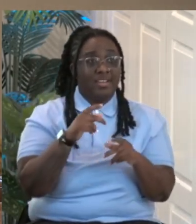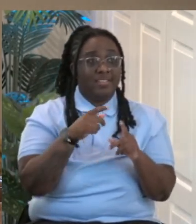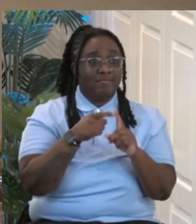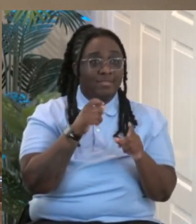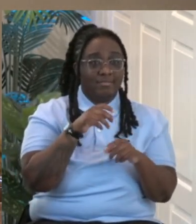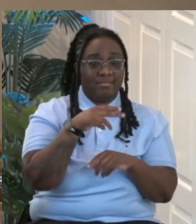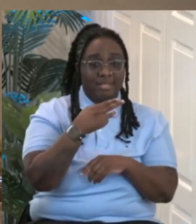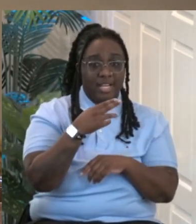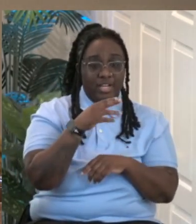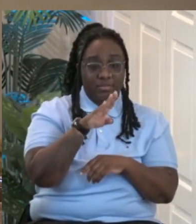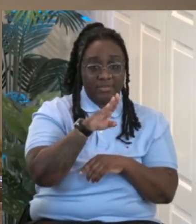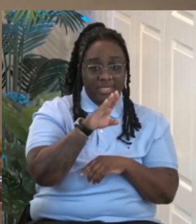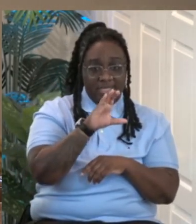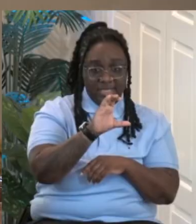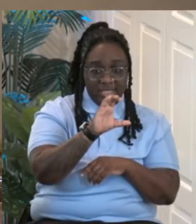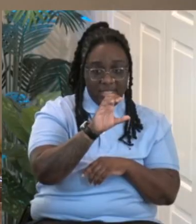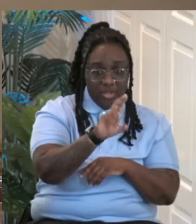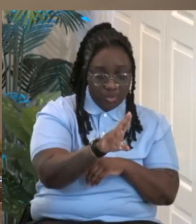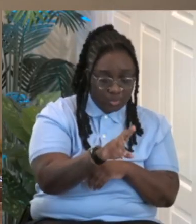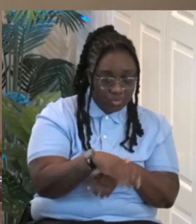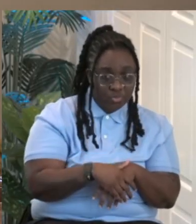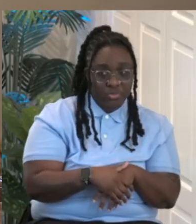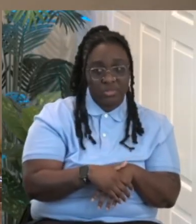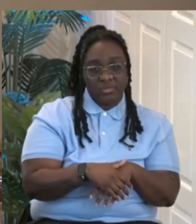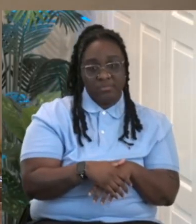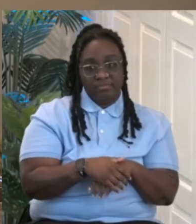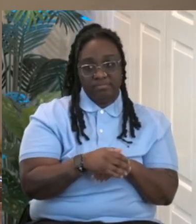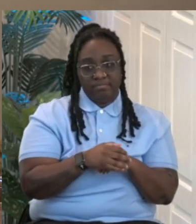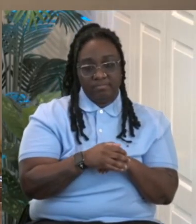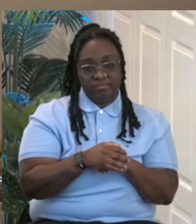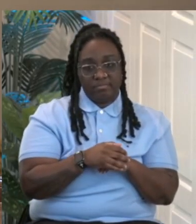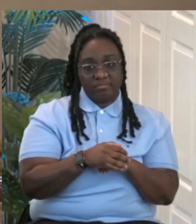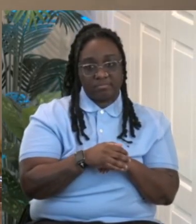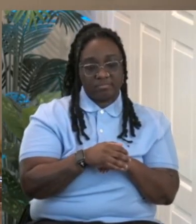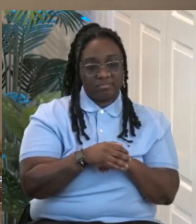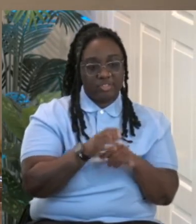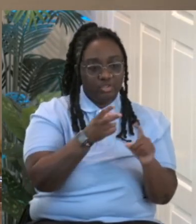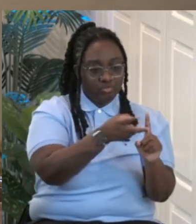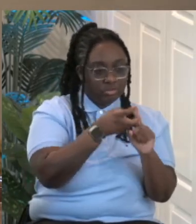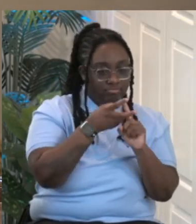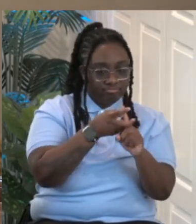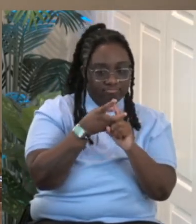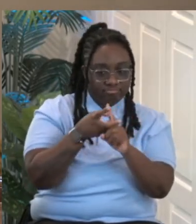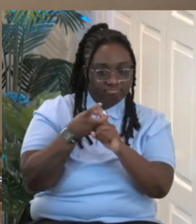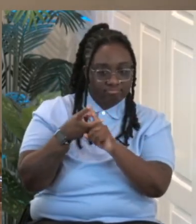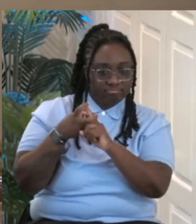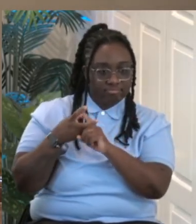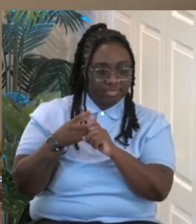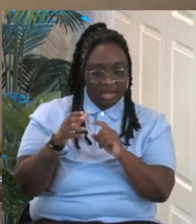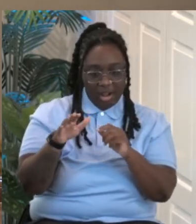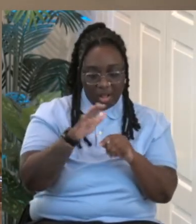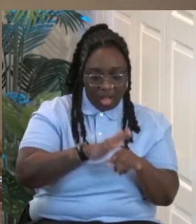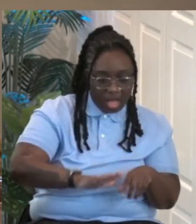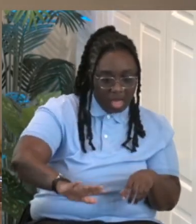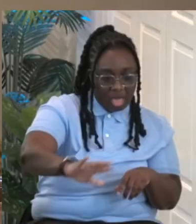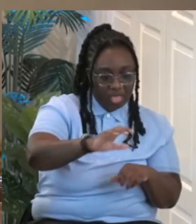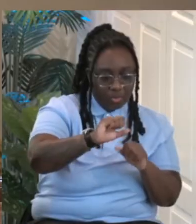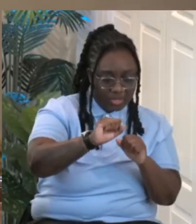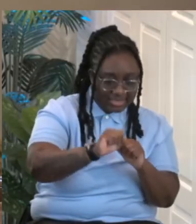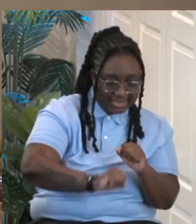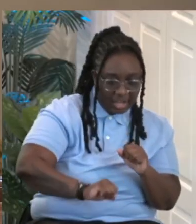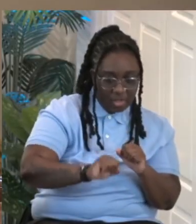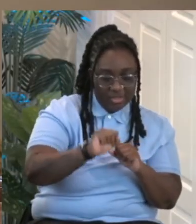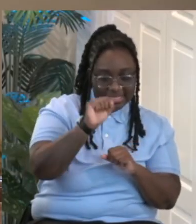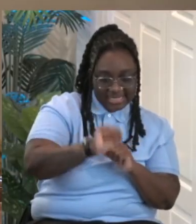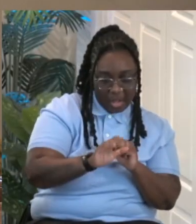black and college universities. He went all through the South, and he got black